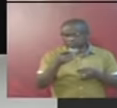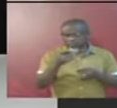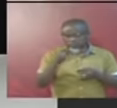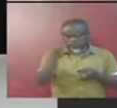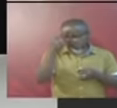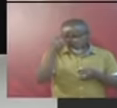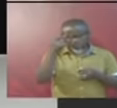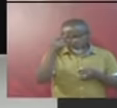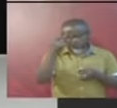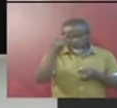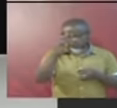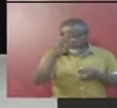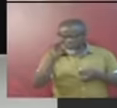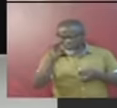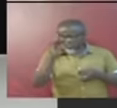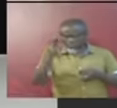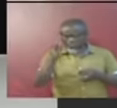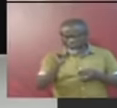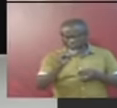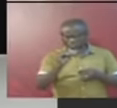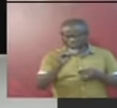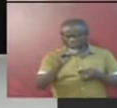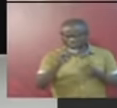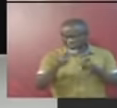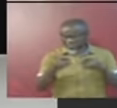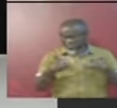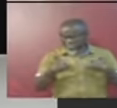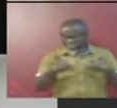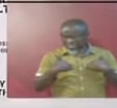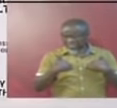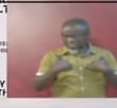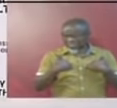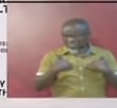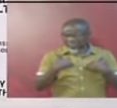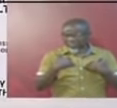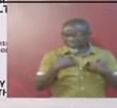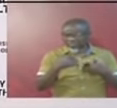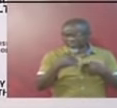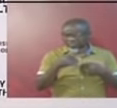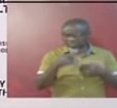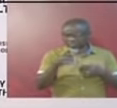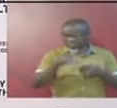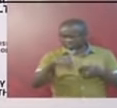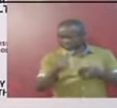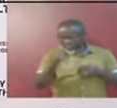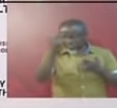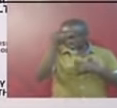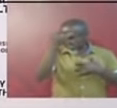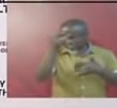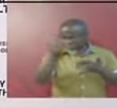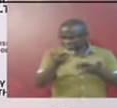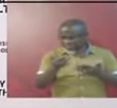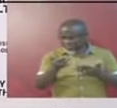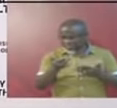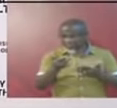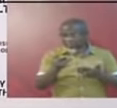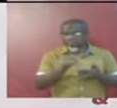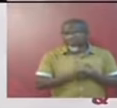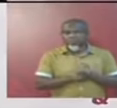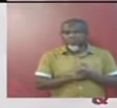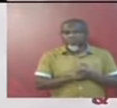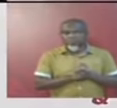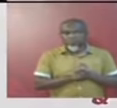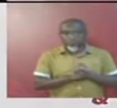had, 48% had comorbidities? Right, so this was a point. So in one of the graphs I showed 48.5%